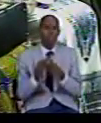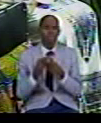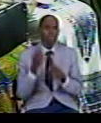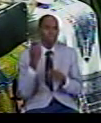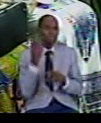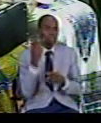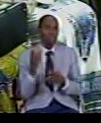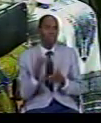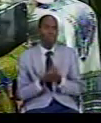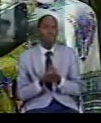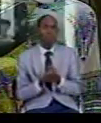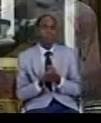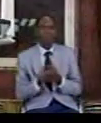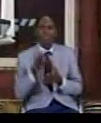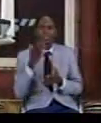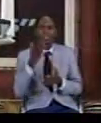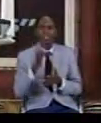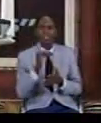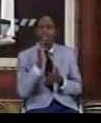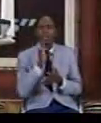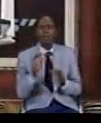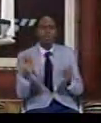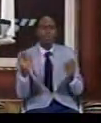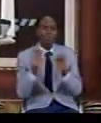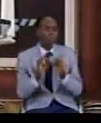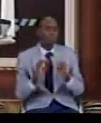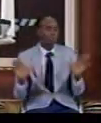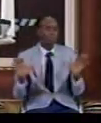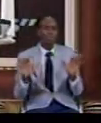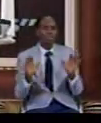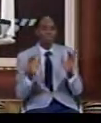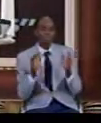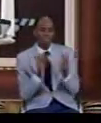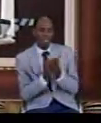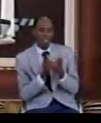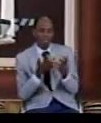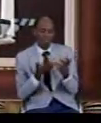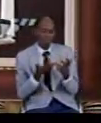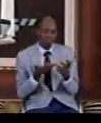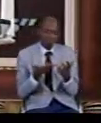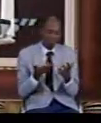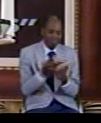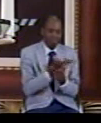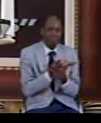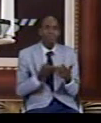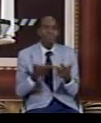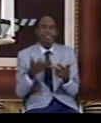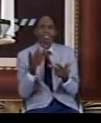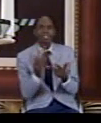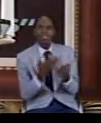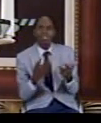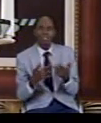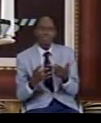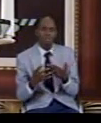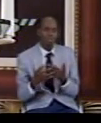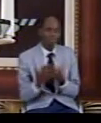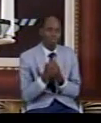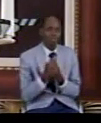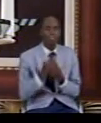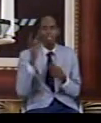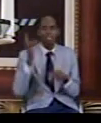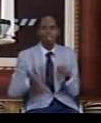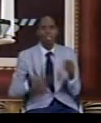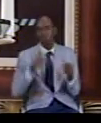to me. There is nothing those three elements combined together cannot